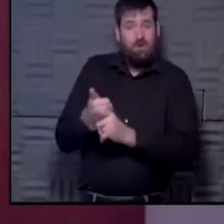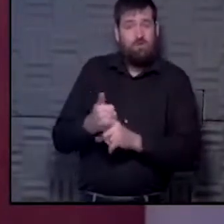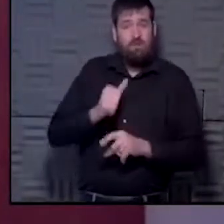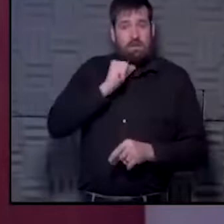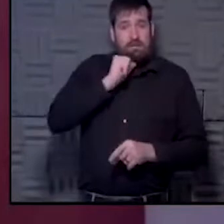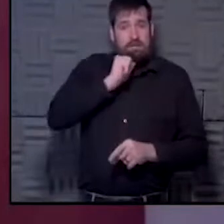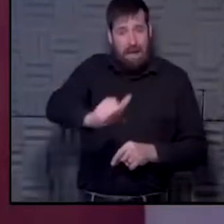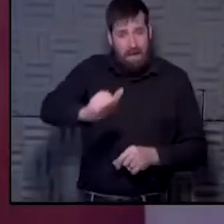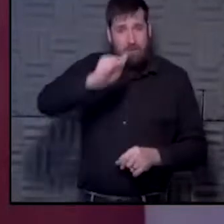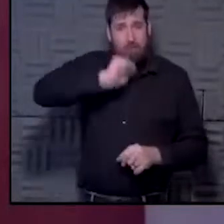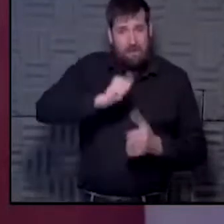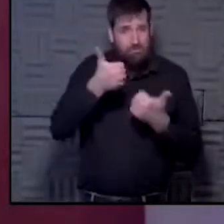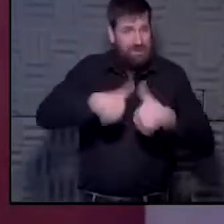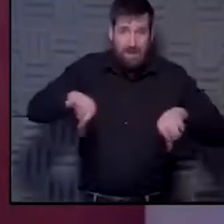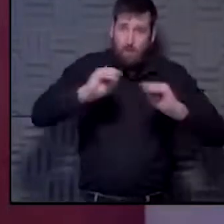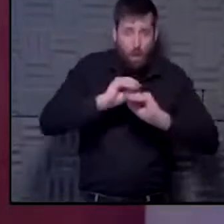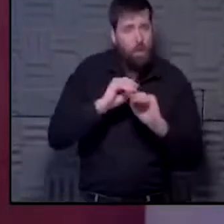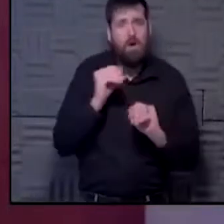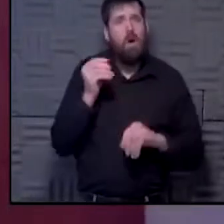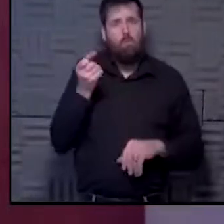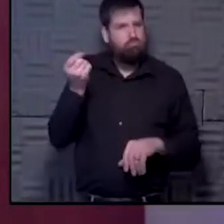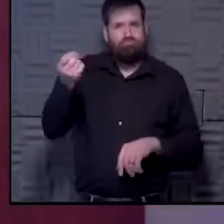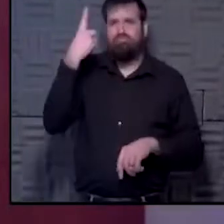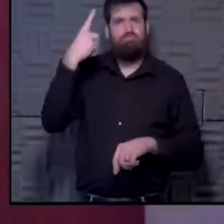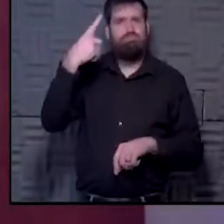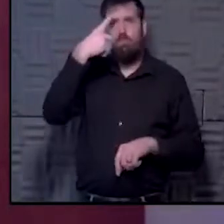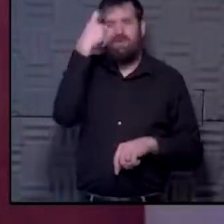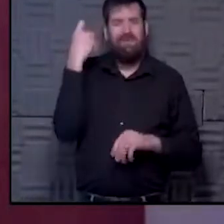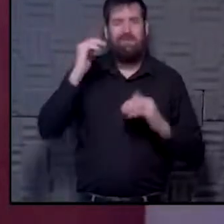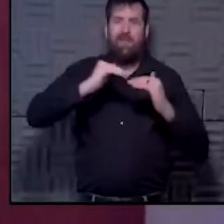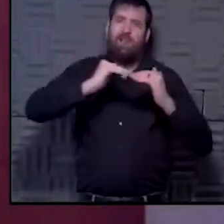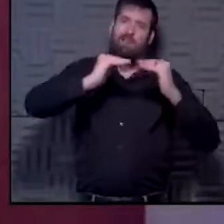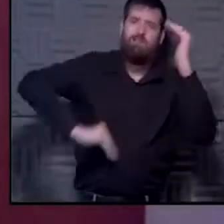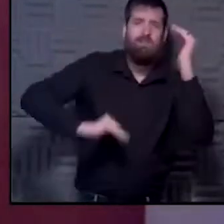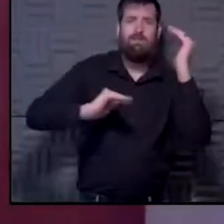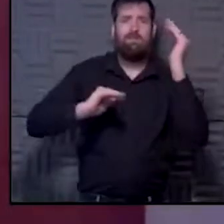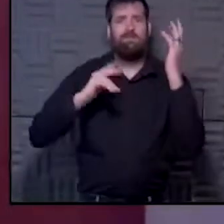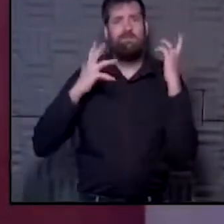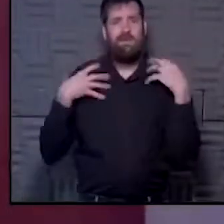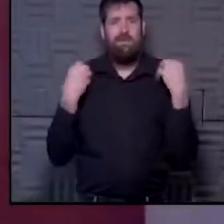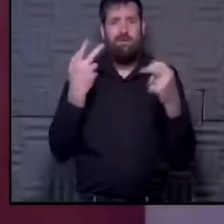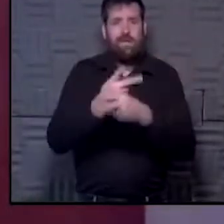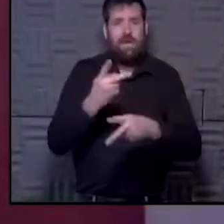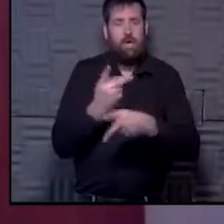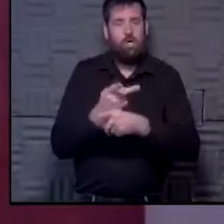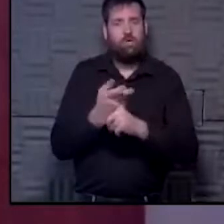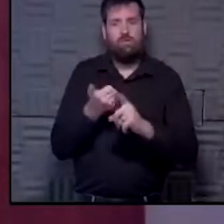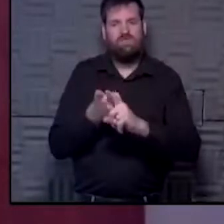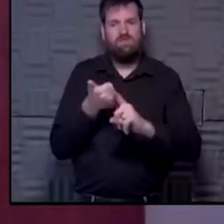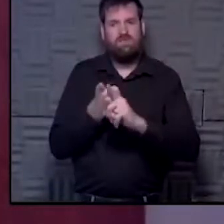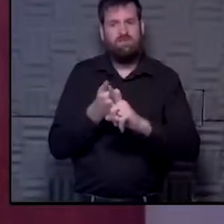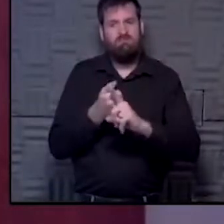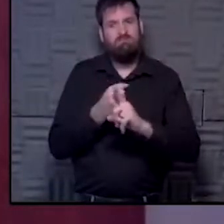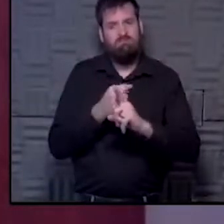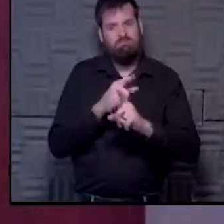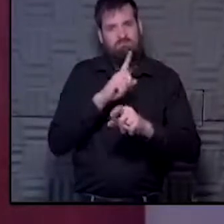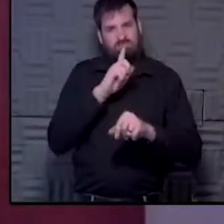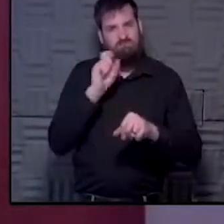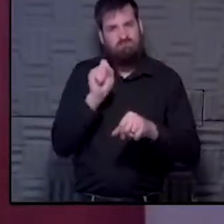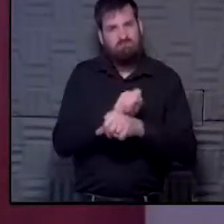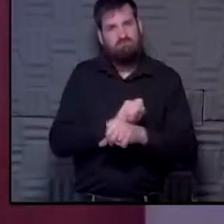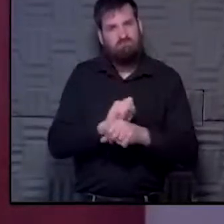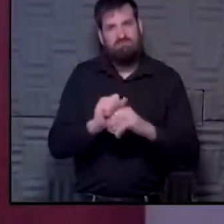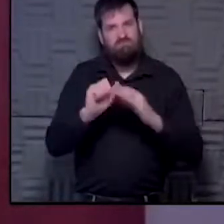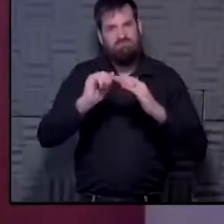very understandable, because health and healthcare disparities, inequity has been true way too